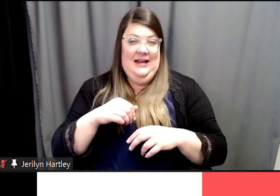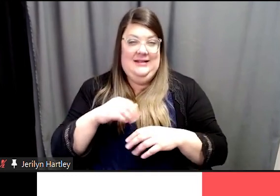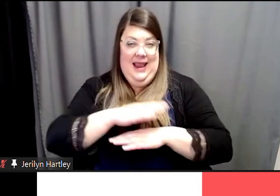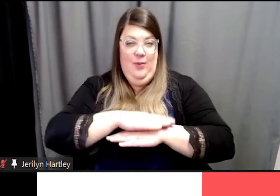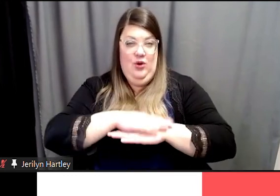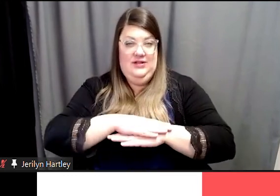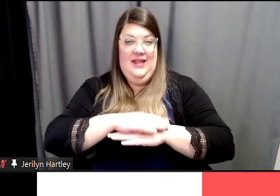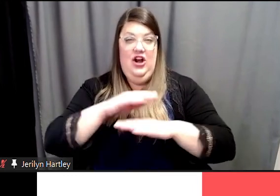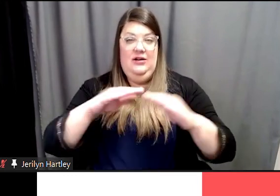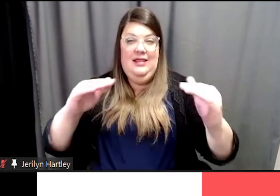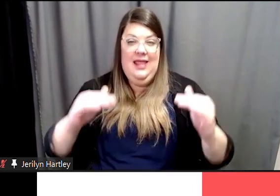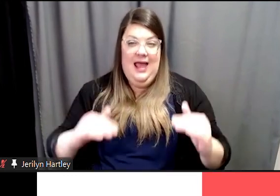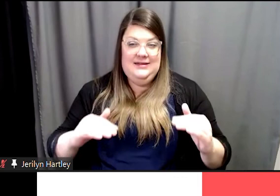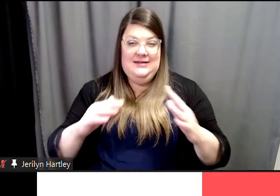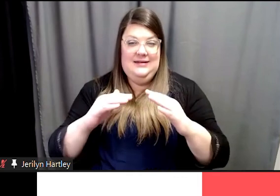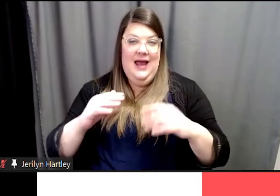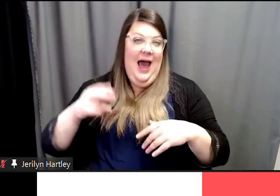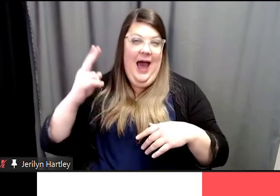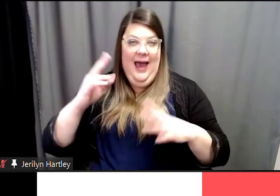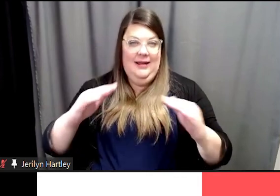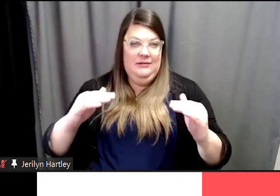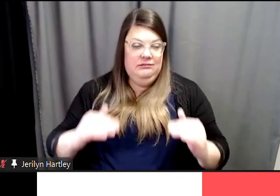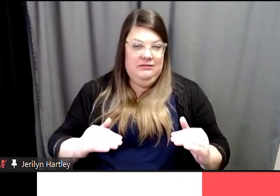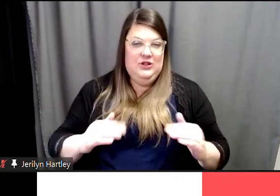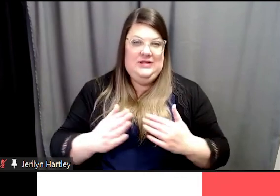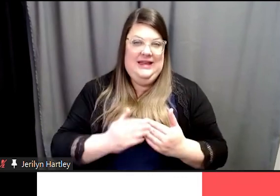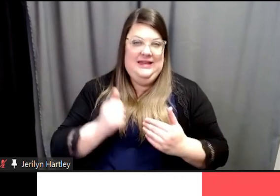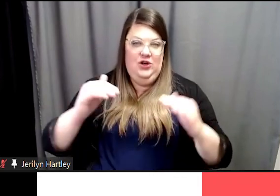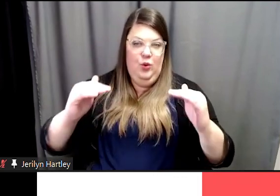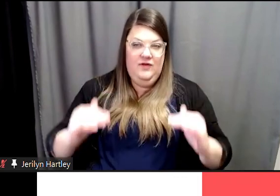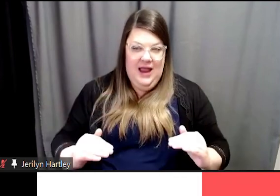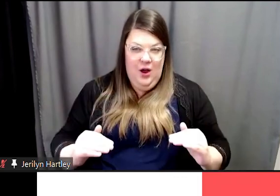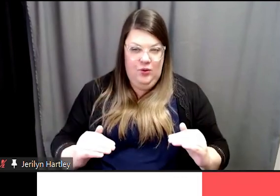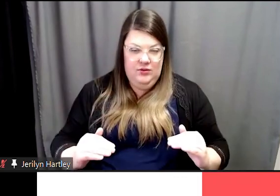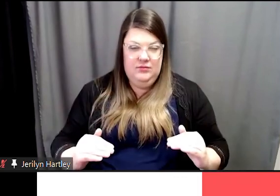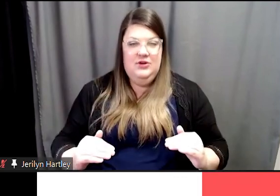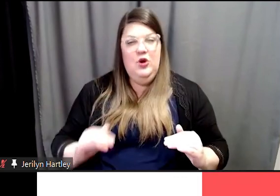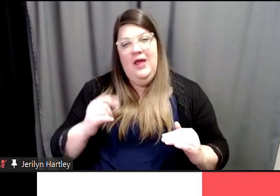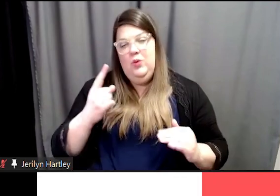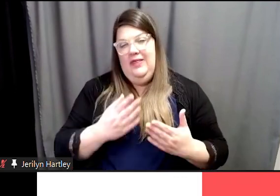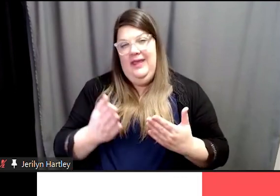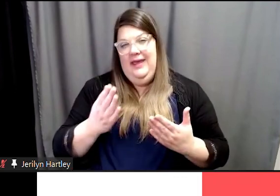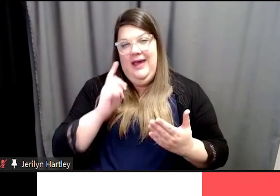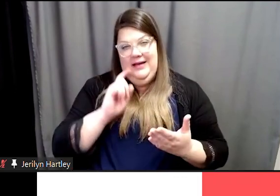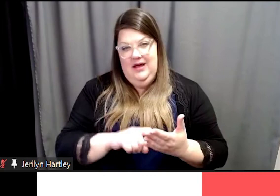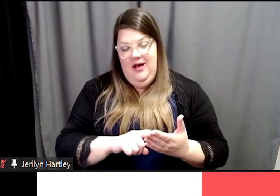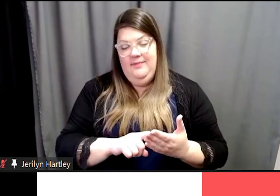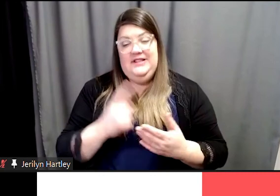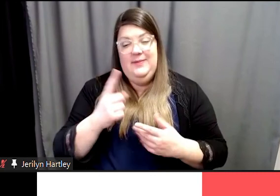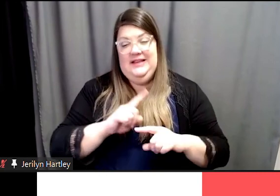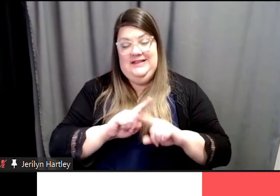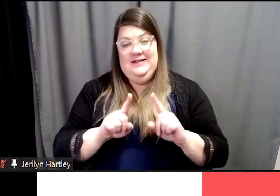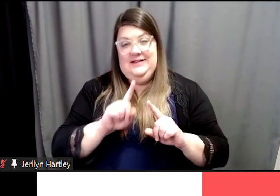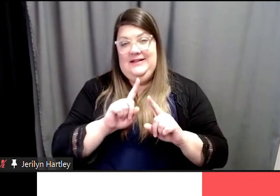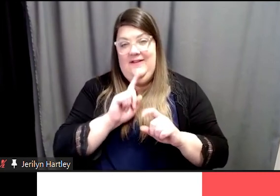So it's easier for people to get onto them if they need them, and you can like move them down. So that's one thing I saw, and something that's